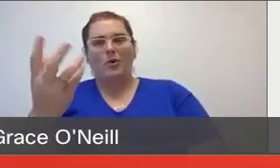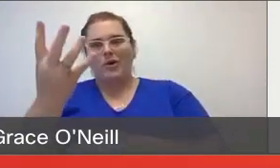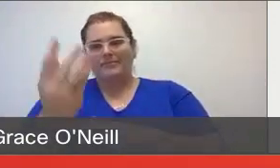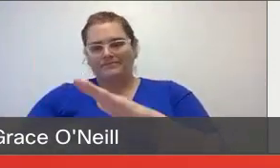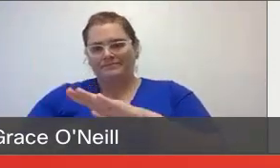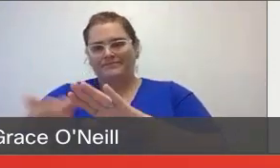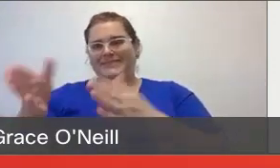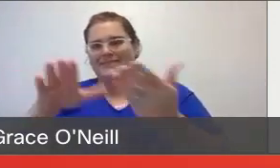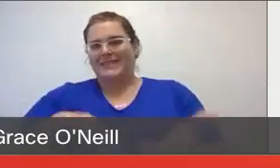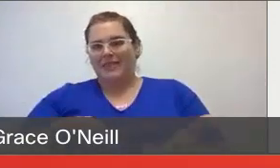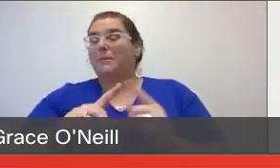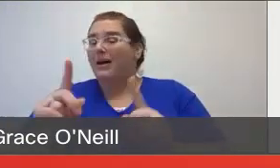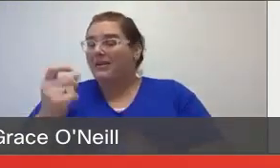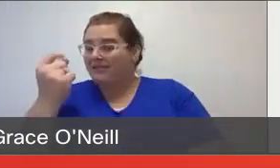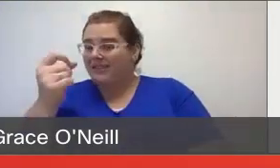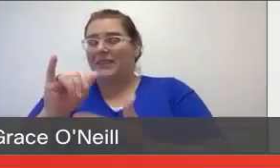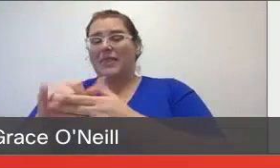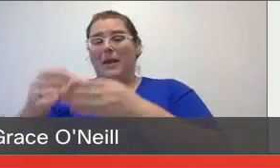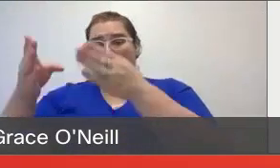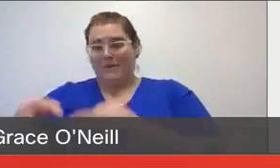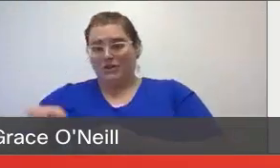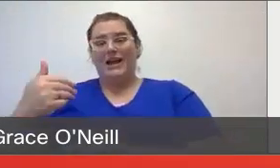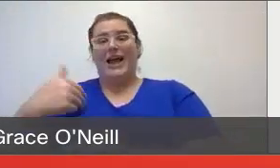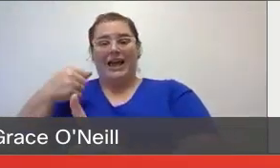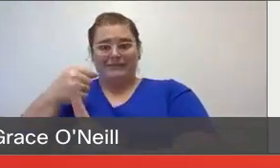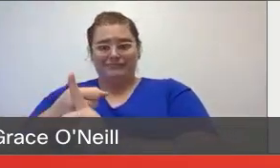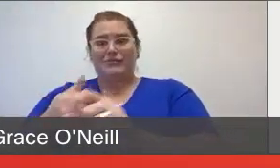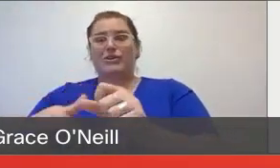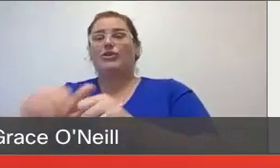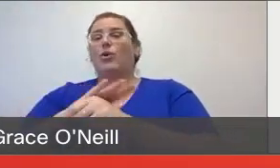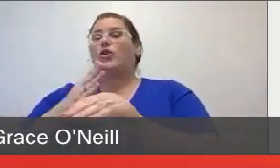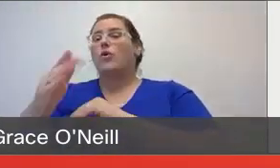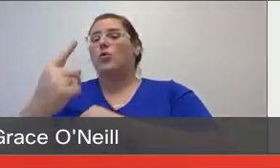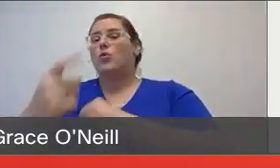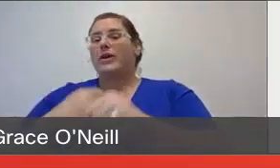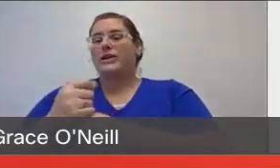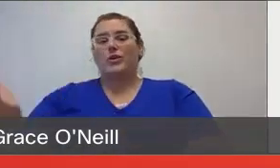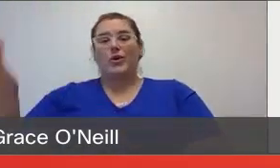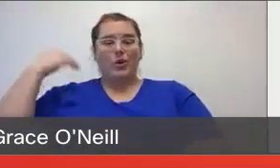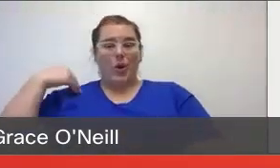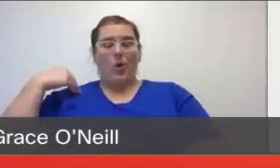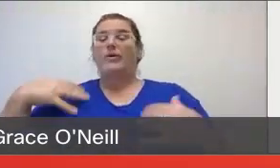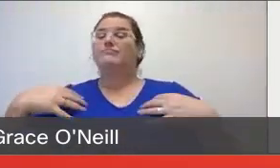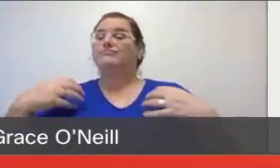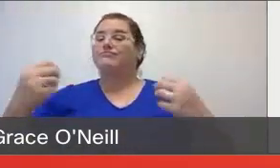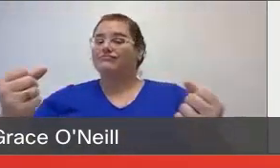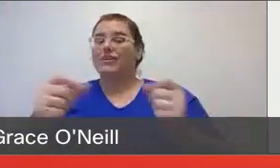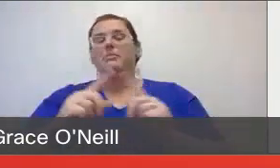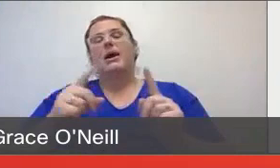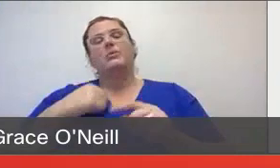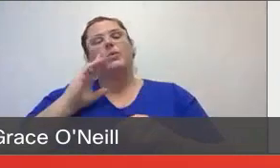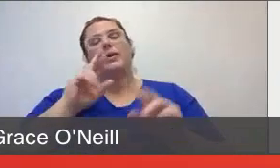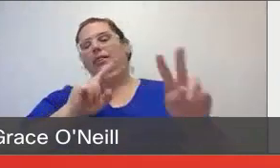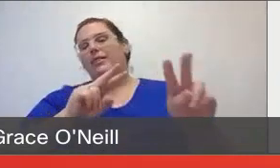COVID more than a year ago. But we will wait for the medical examiner to make the determination